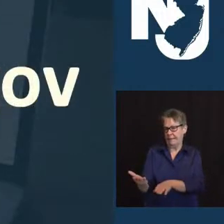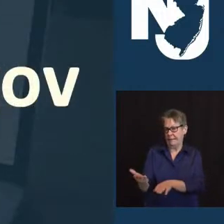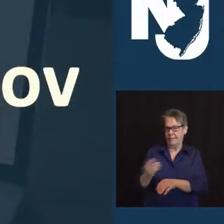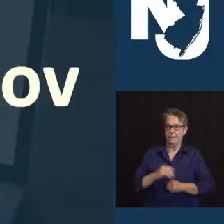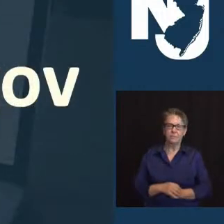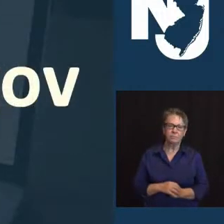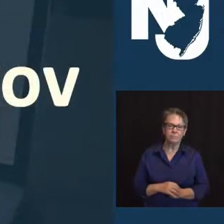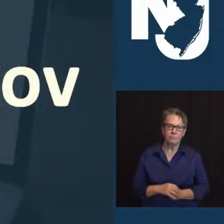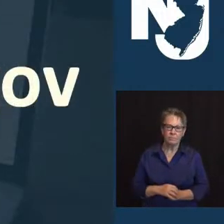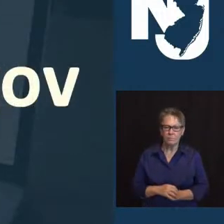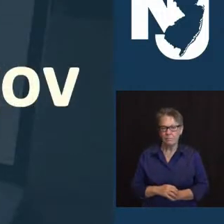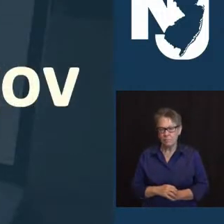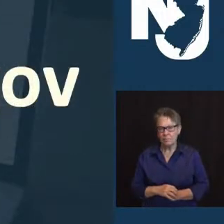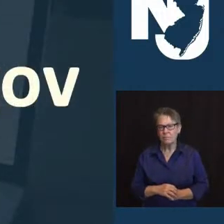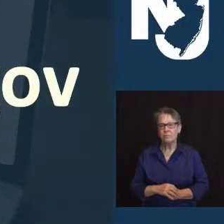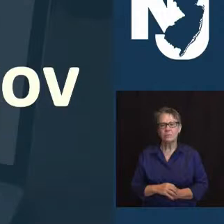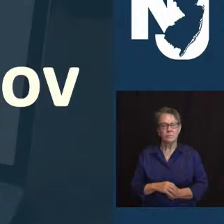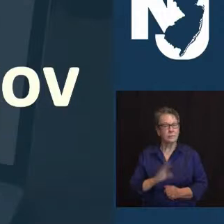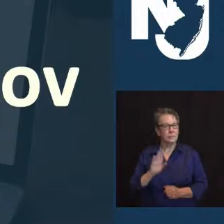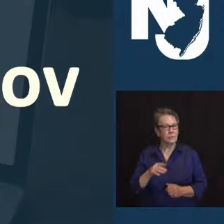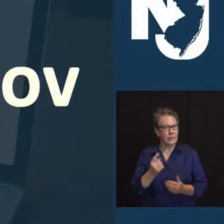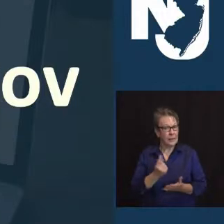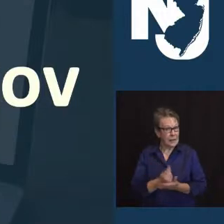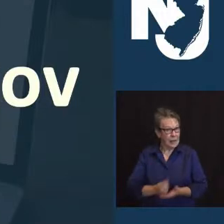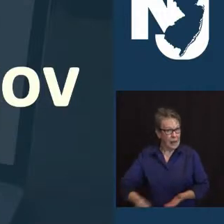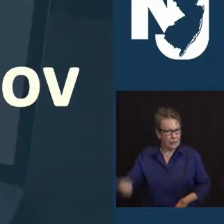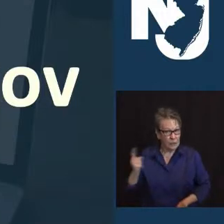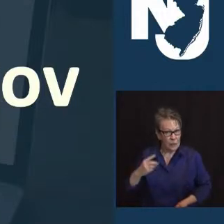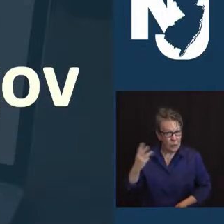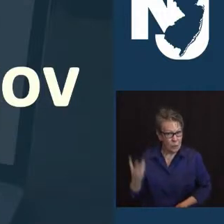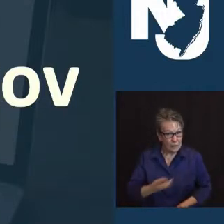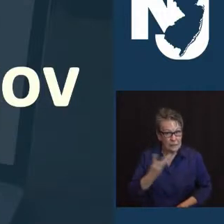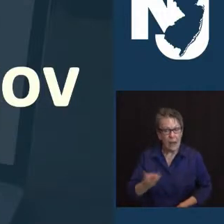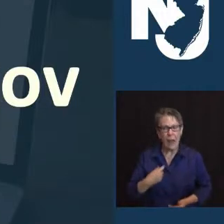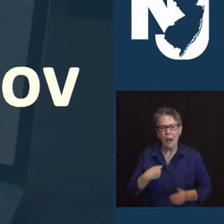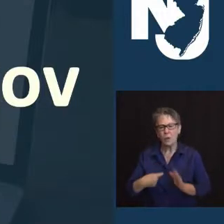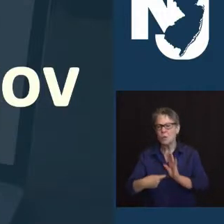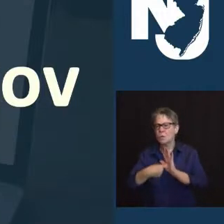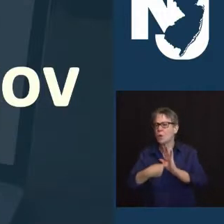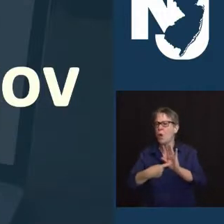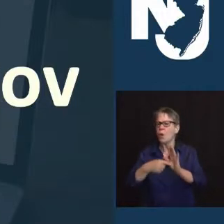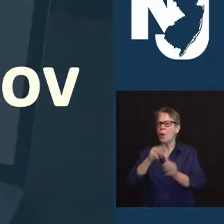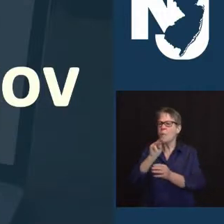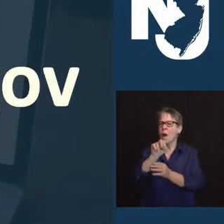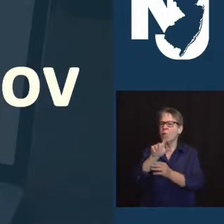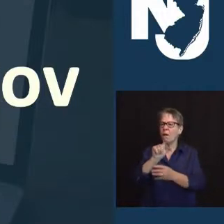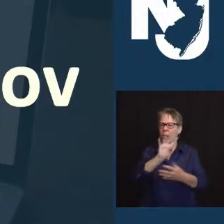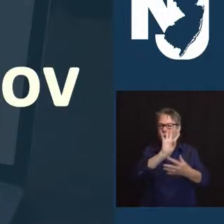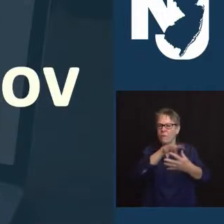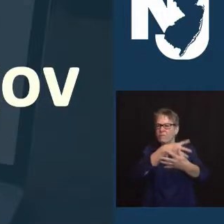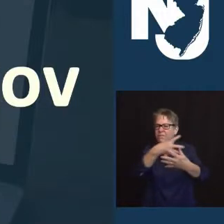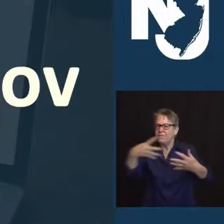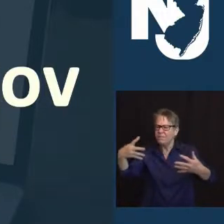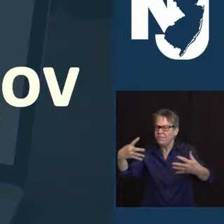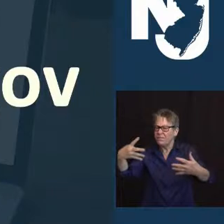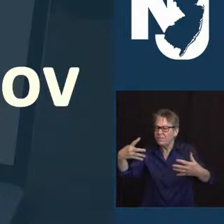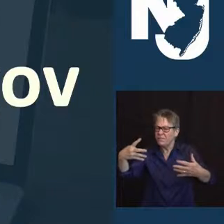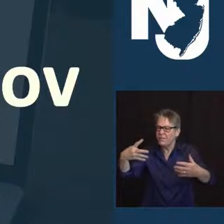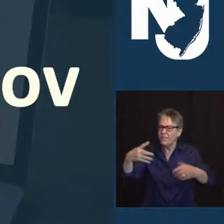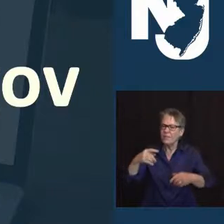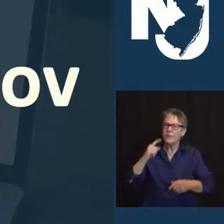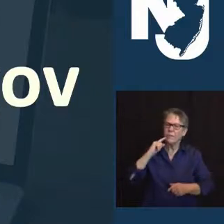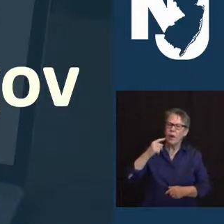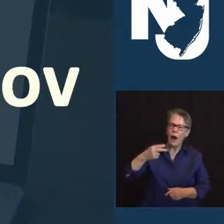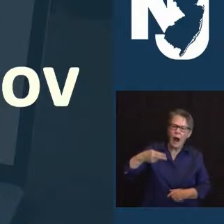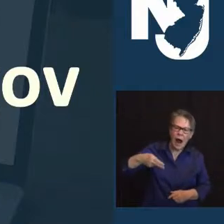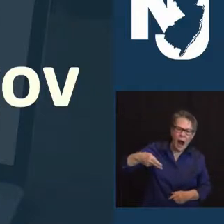we ran through the 4-month models for moderate and high case scenarios. And in response to a question, I